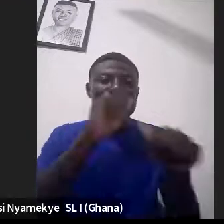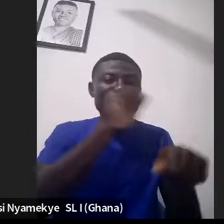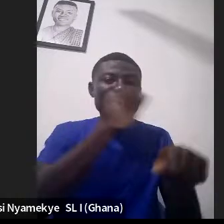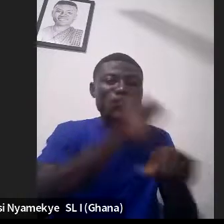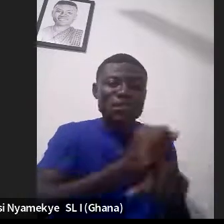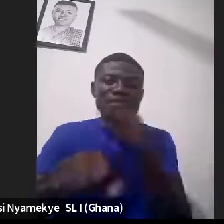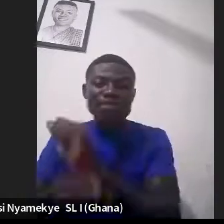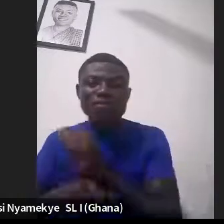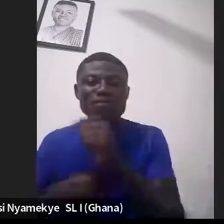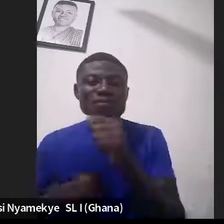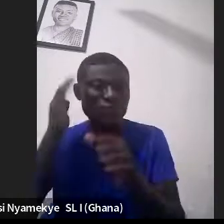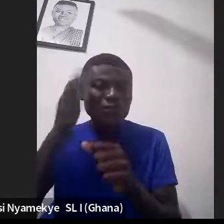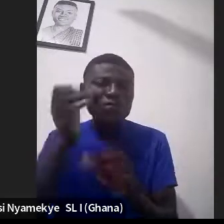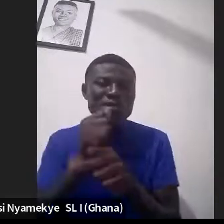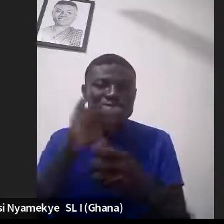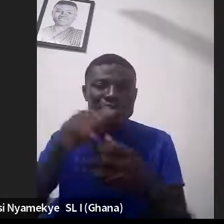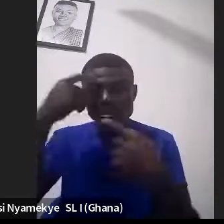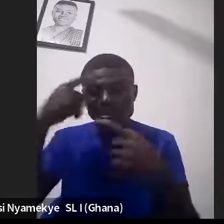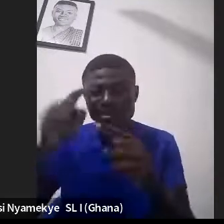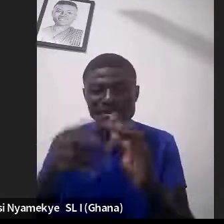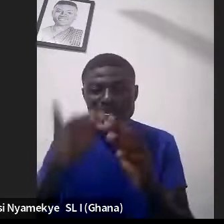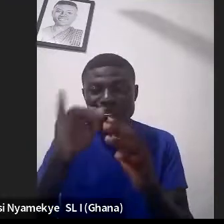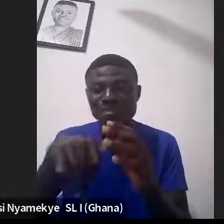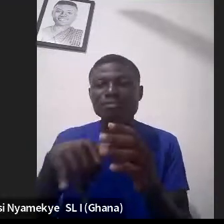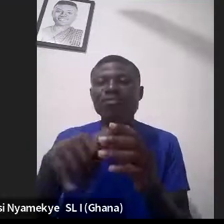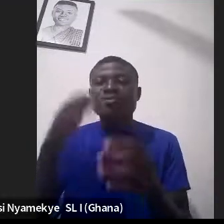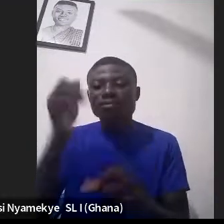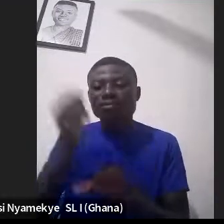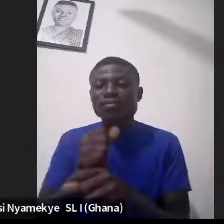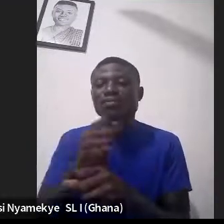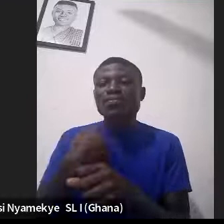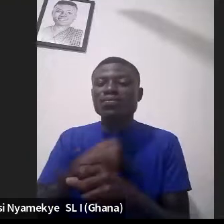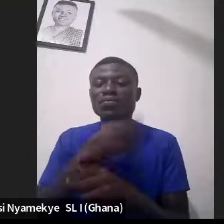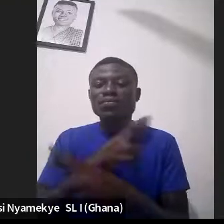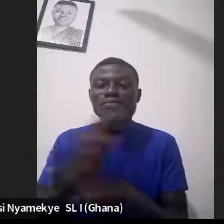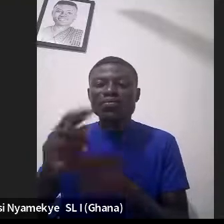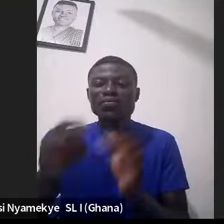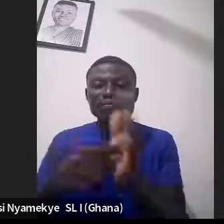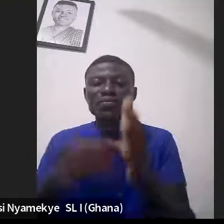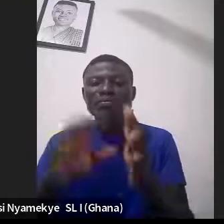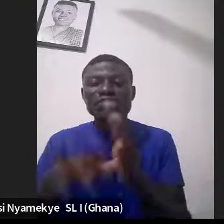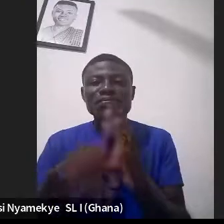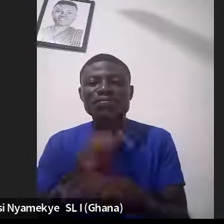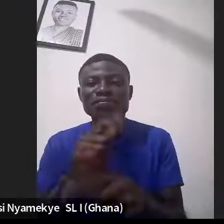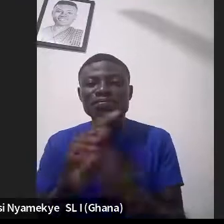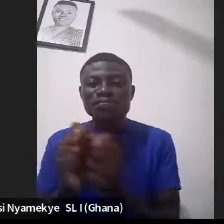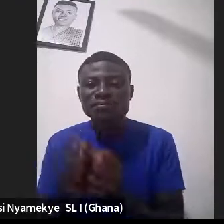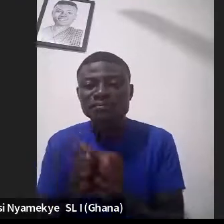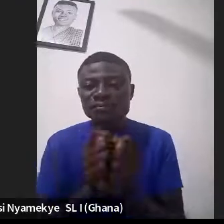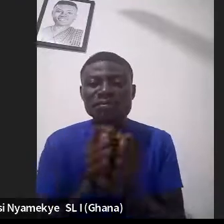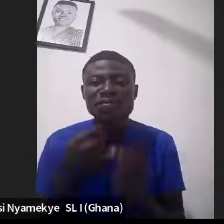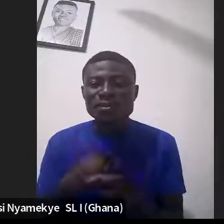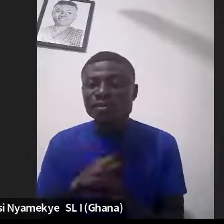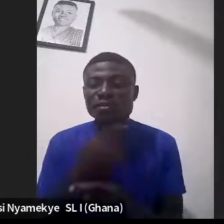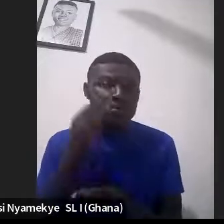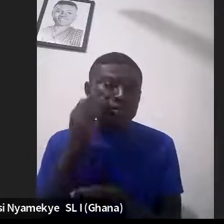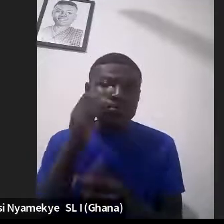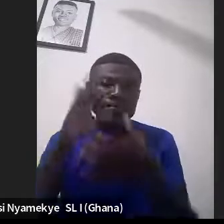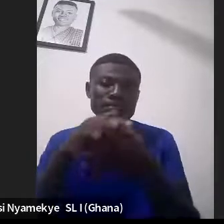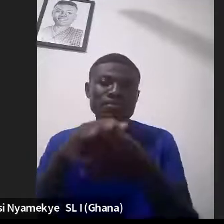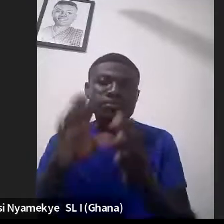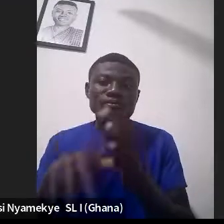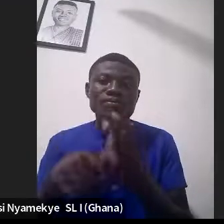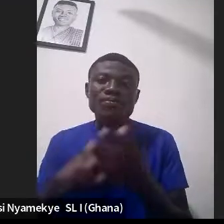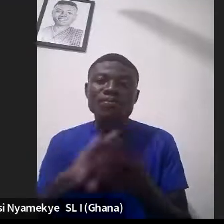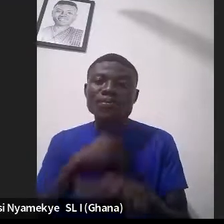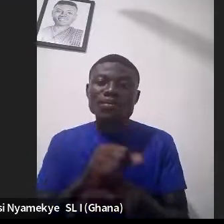that happen if that is what is going to get you to give us that happen. So look forward to another request from us for that